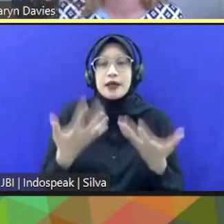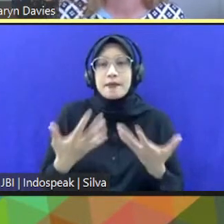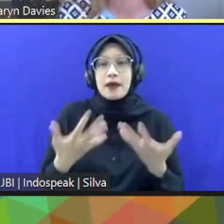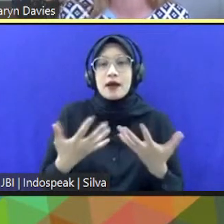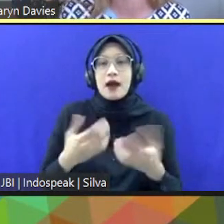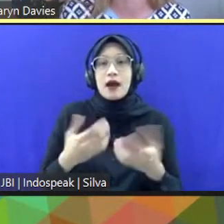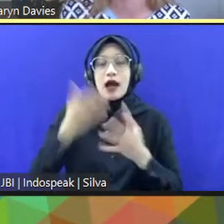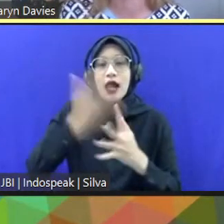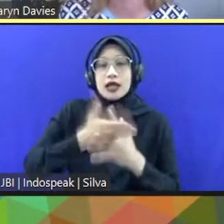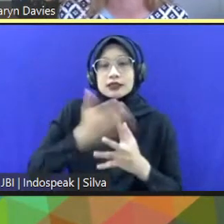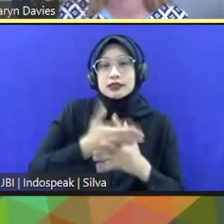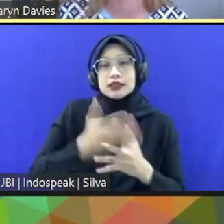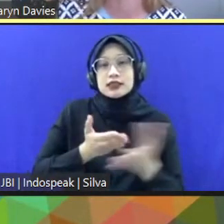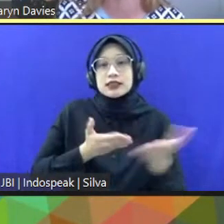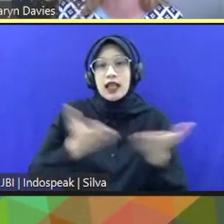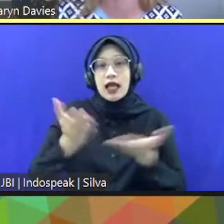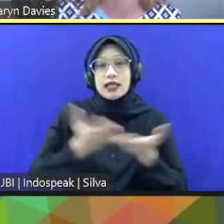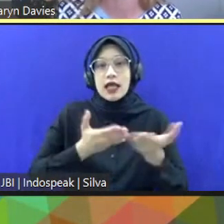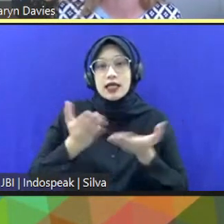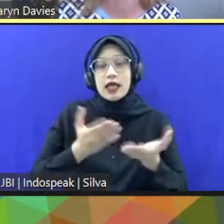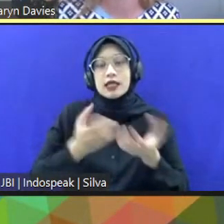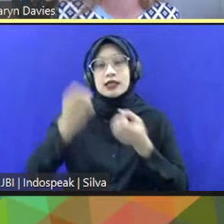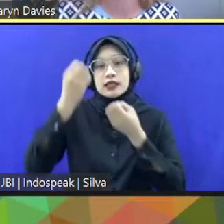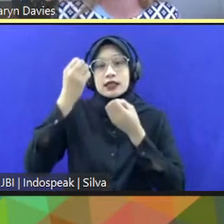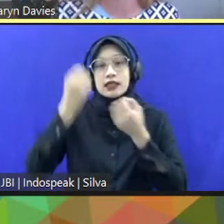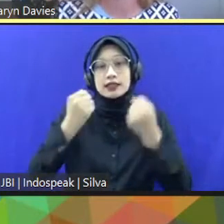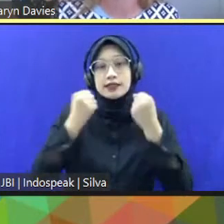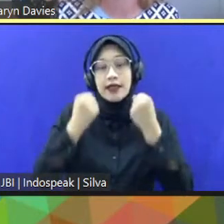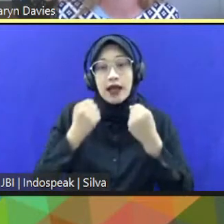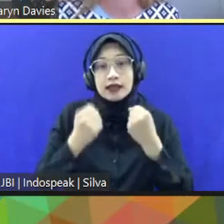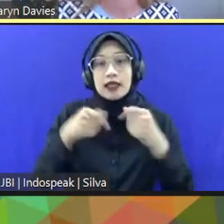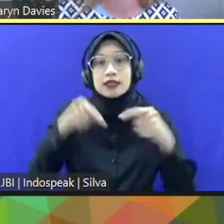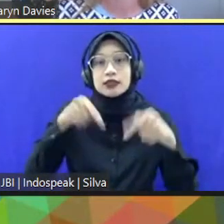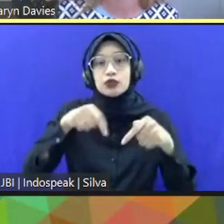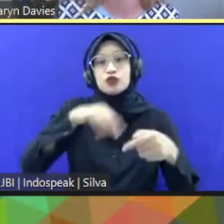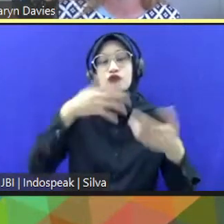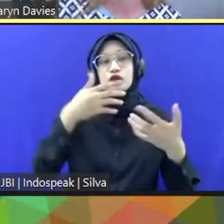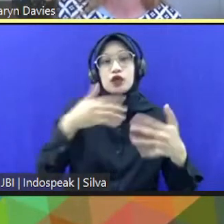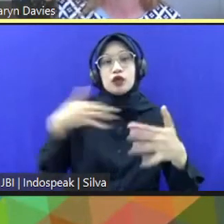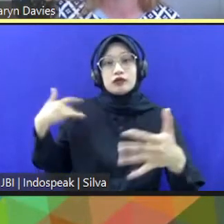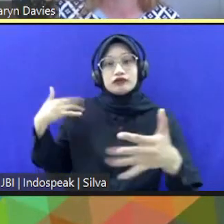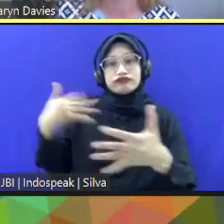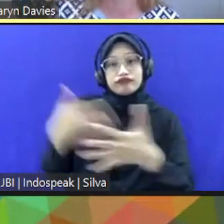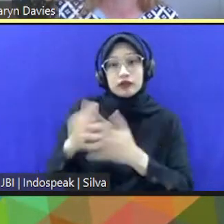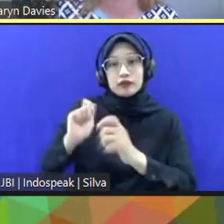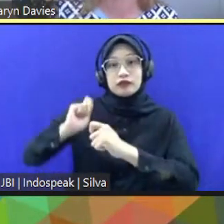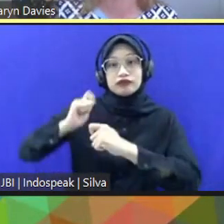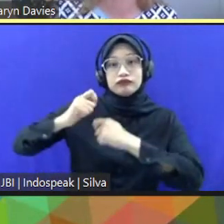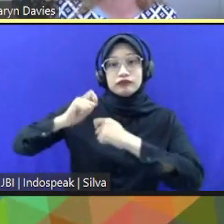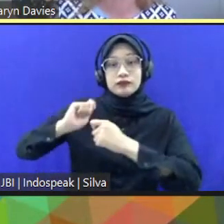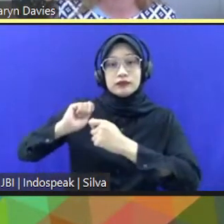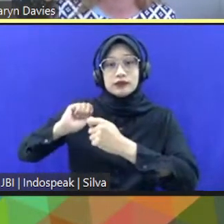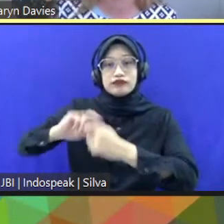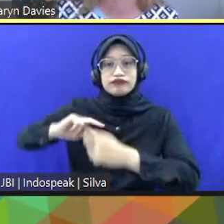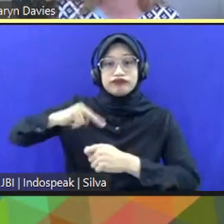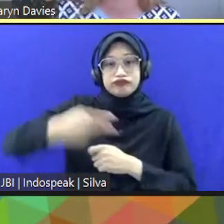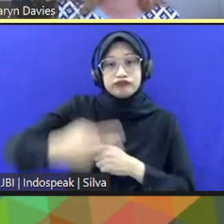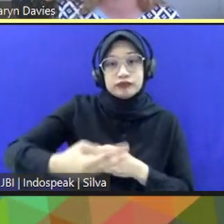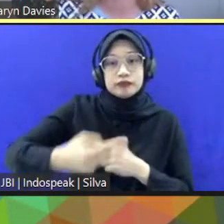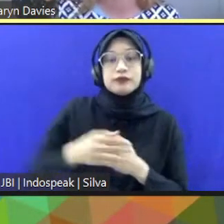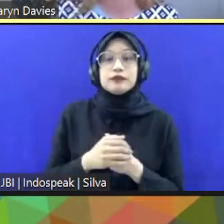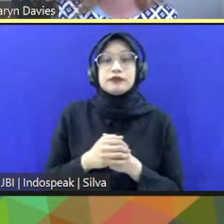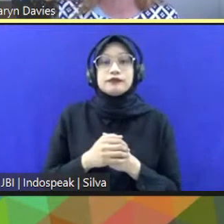healthcare has been changing as the National Health Insurance Scheme has been introduced. She's interested in regional differences